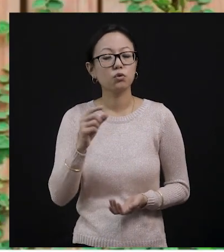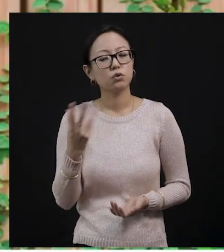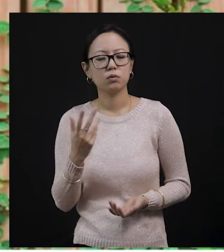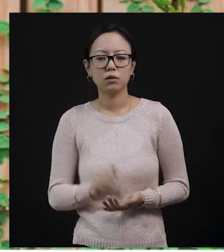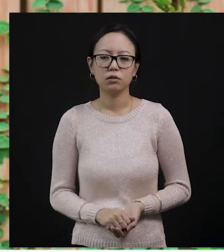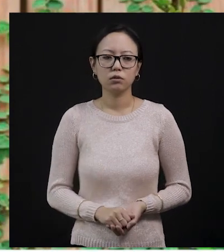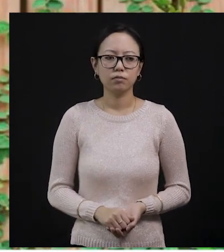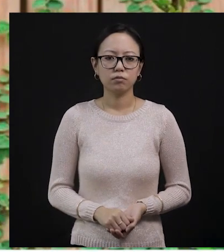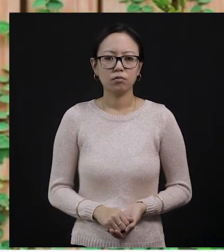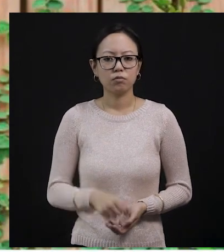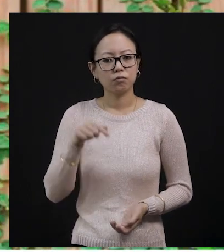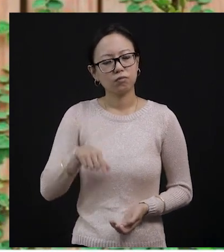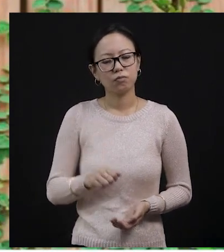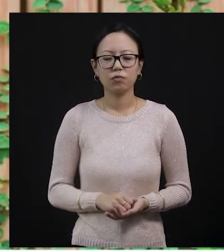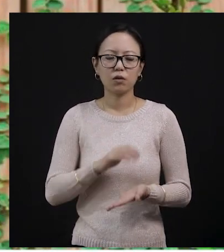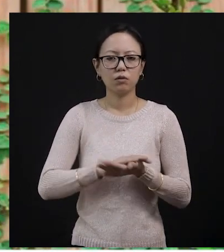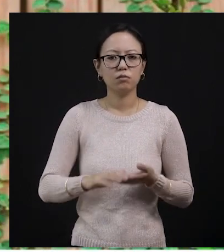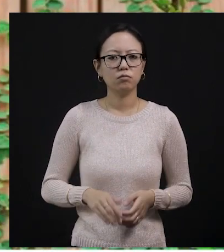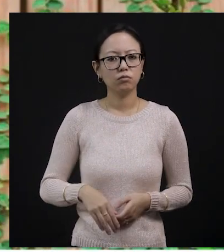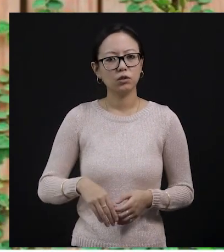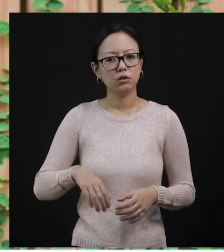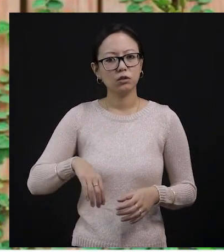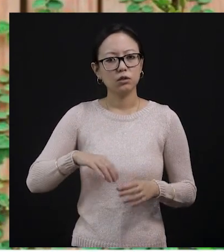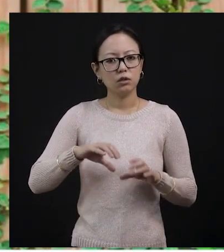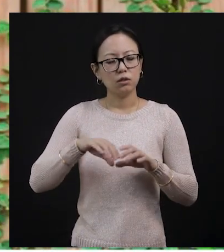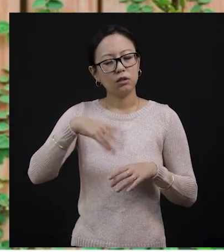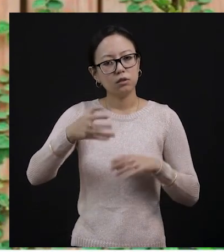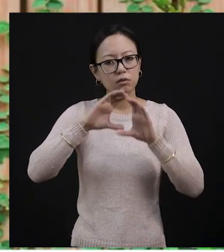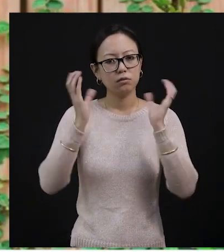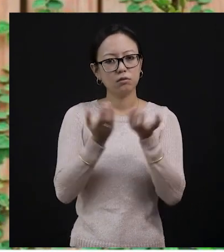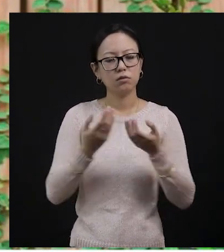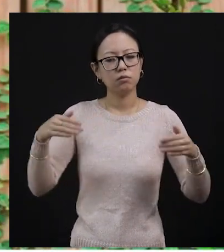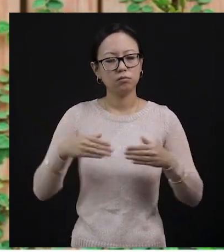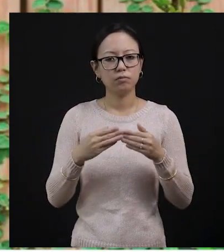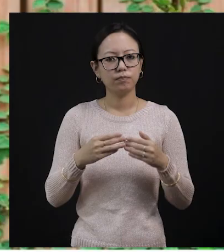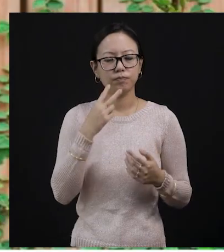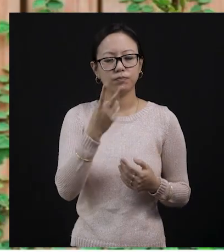now, we will end here. And until the next class, you take care. See you and bye bye.